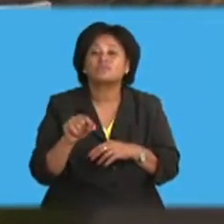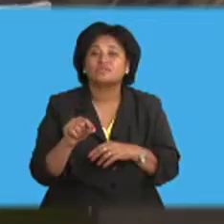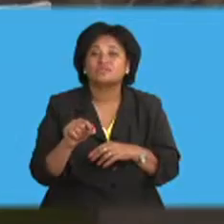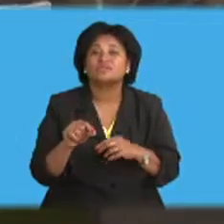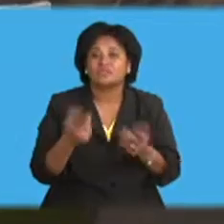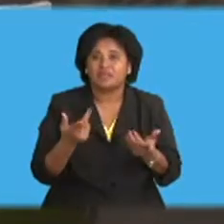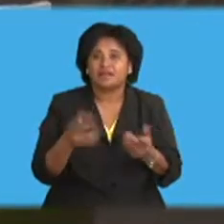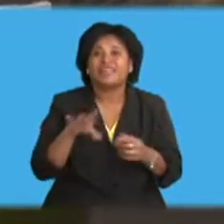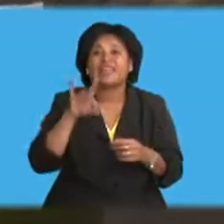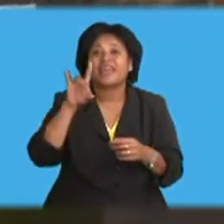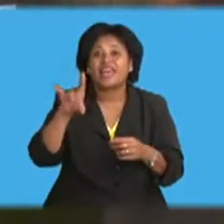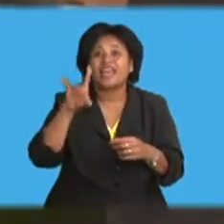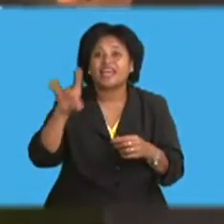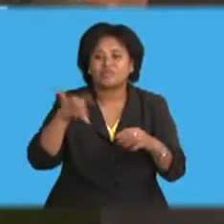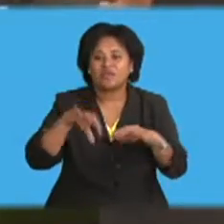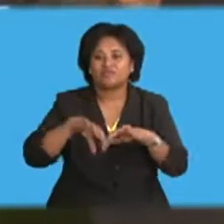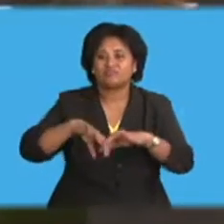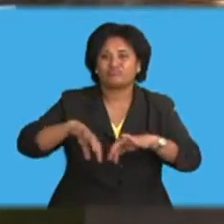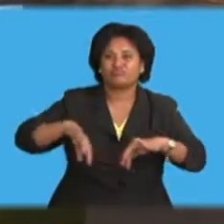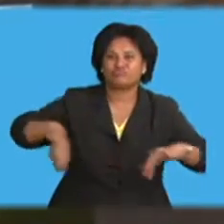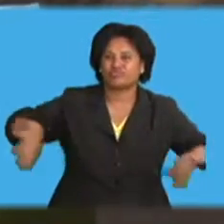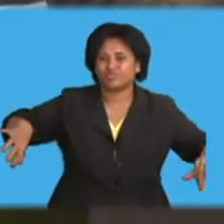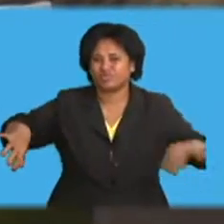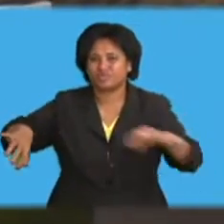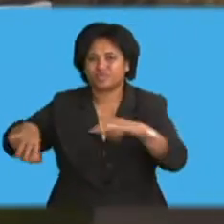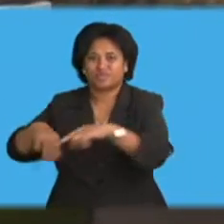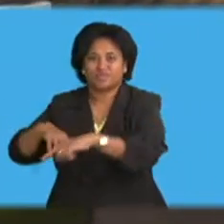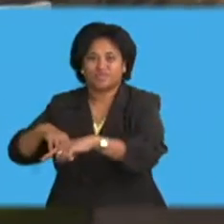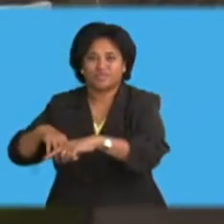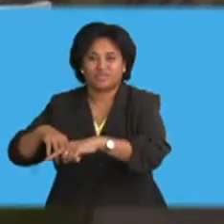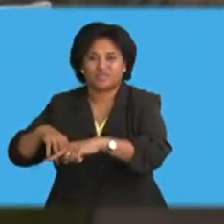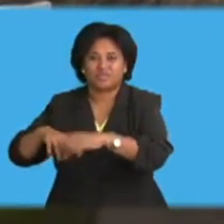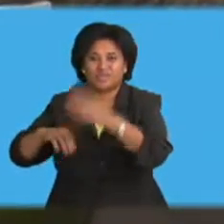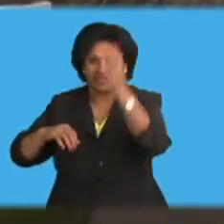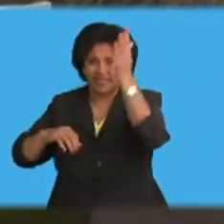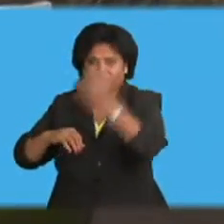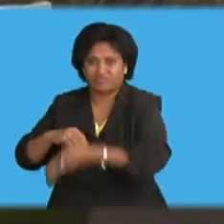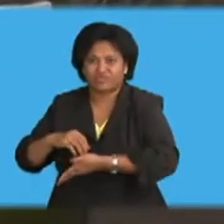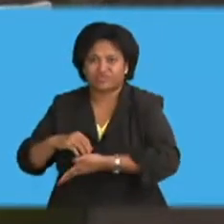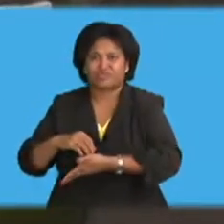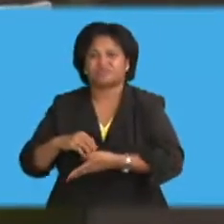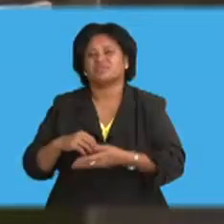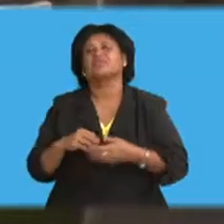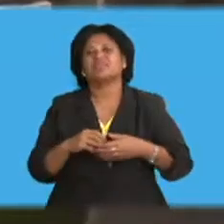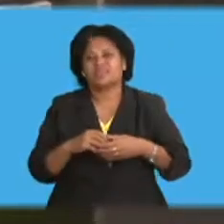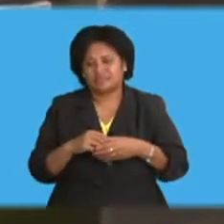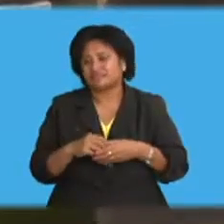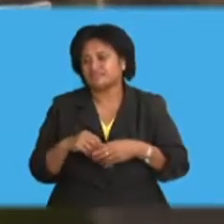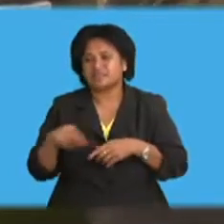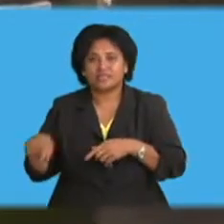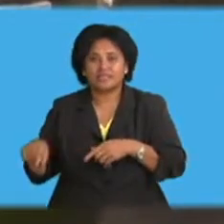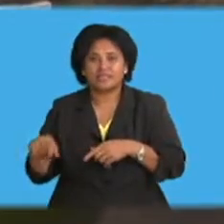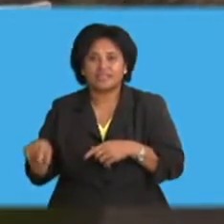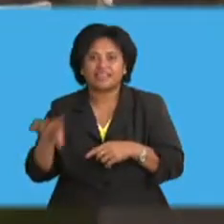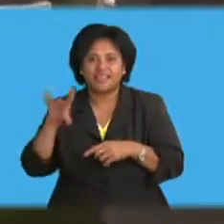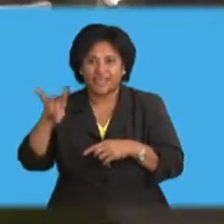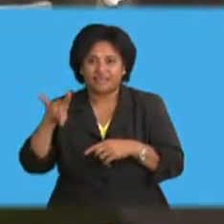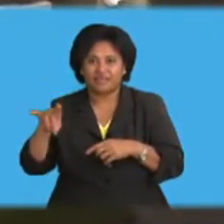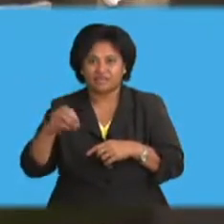for the animals to be isolated and culled. They have to be slaughtered so that we put a